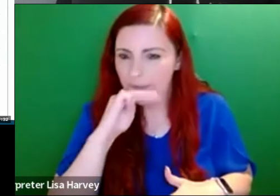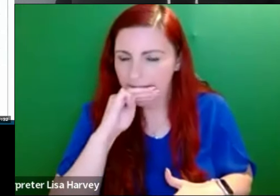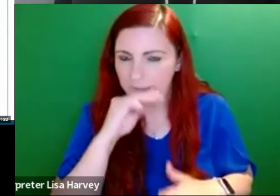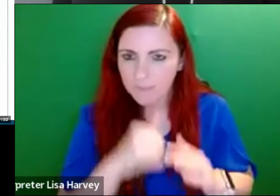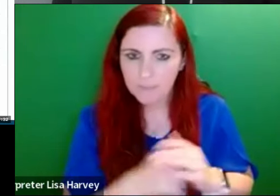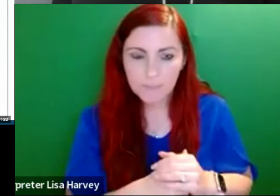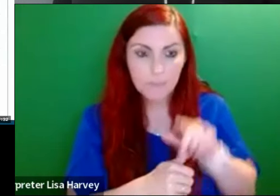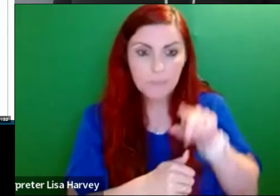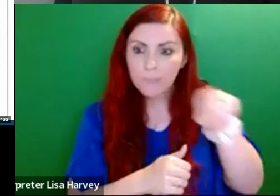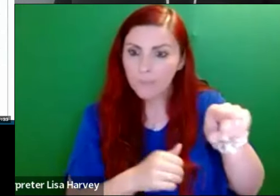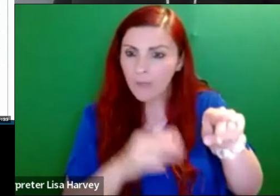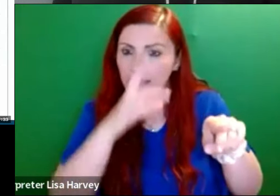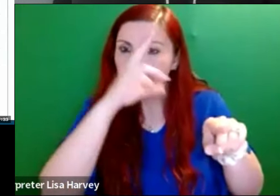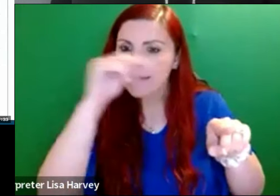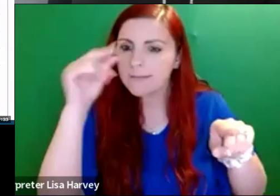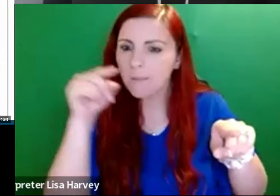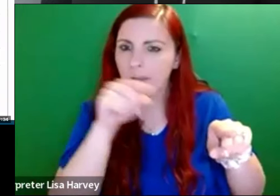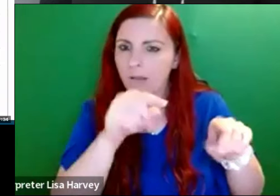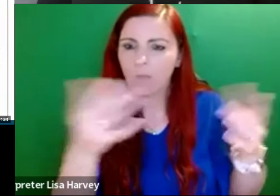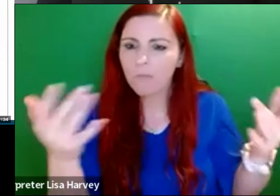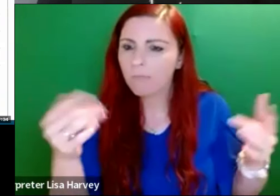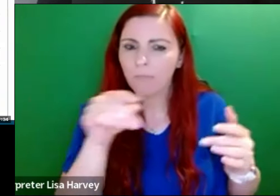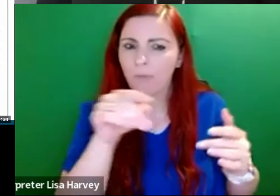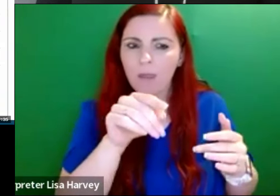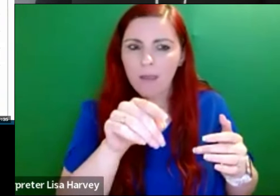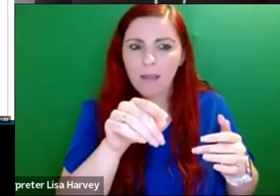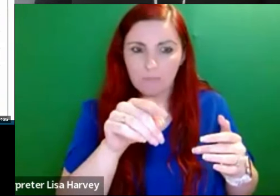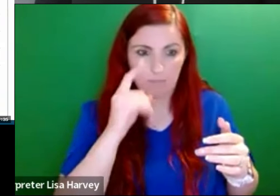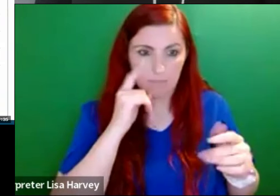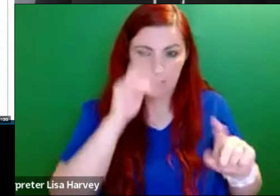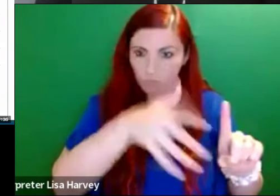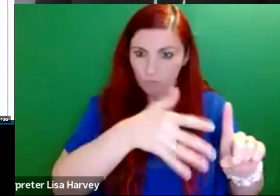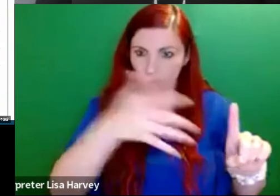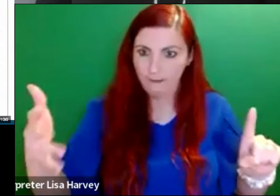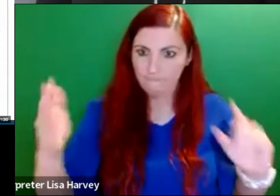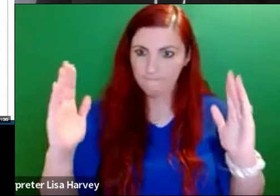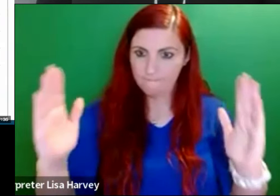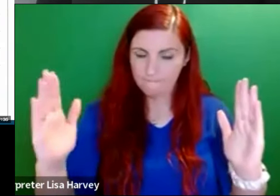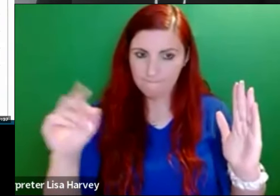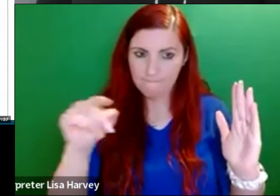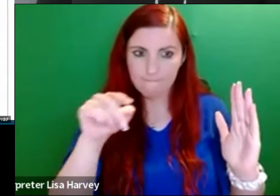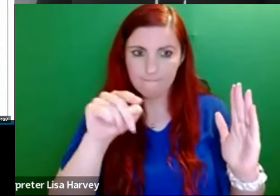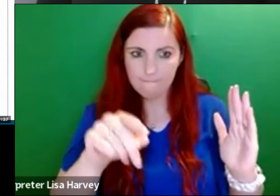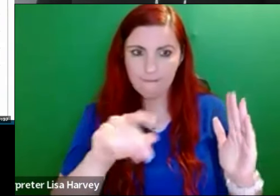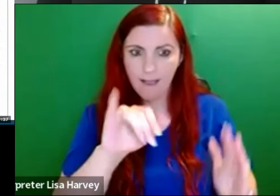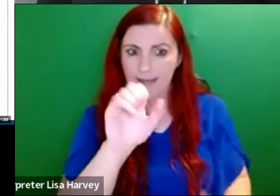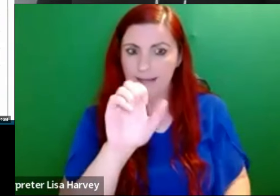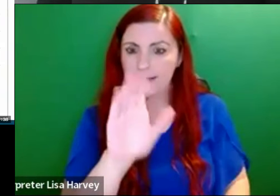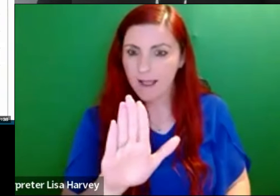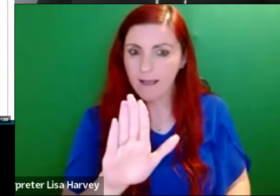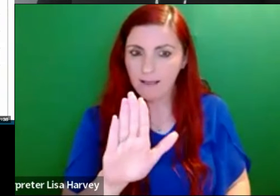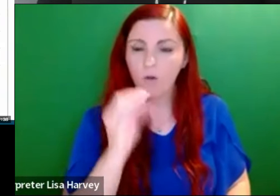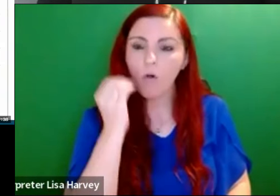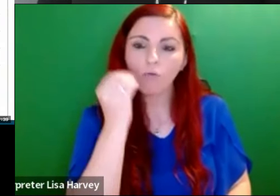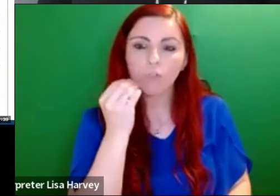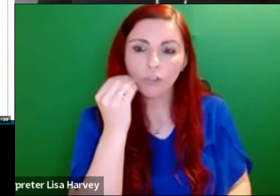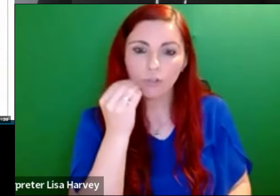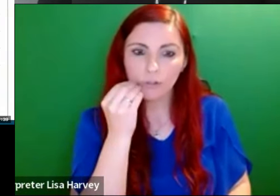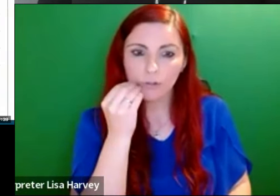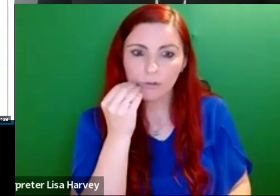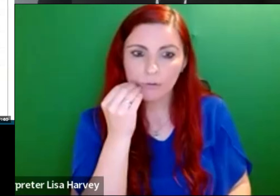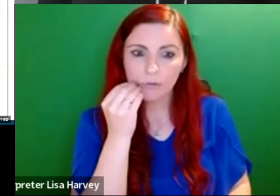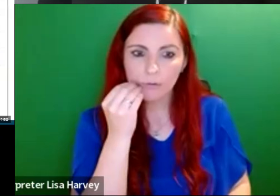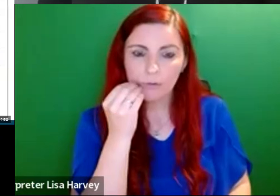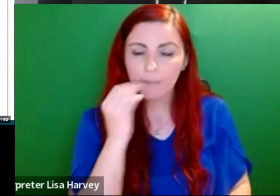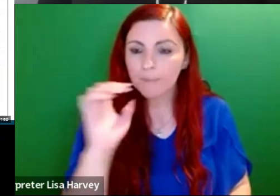this example here, we can see in this graph that our sign language here is the orange